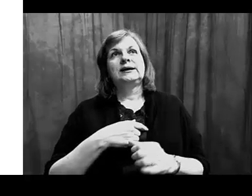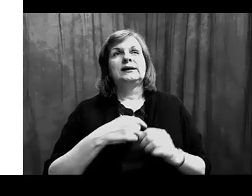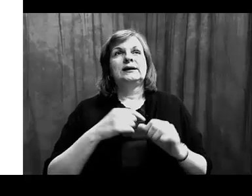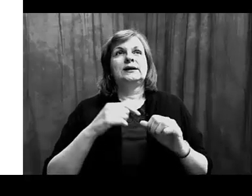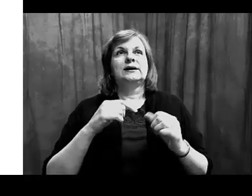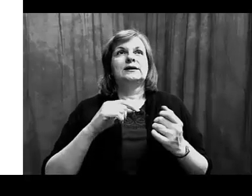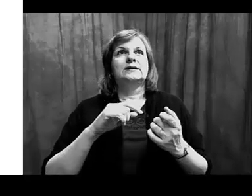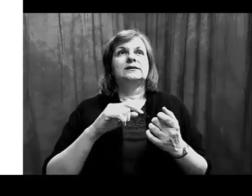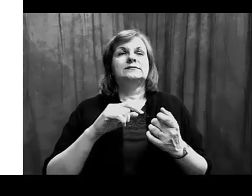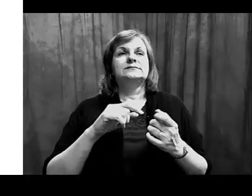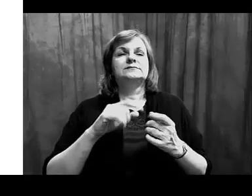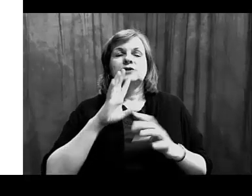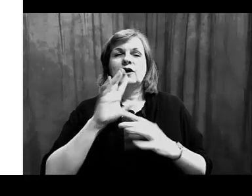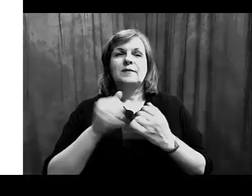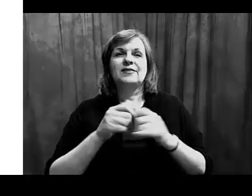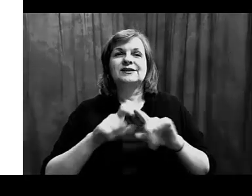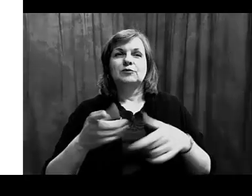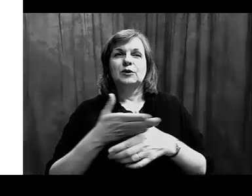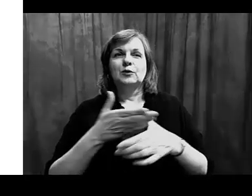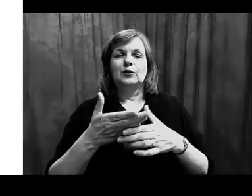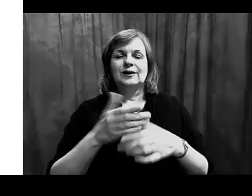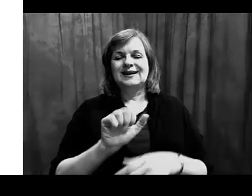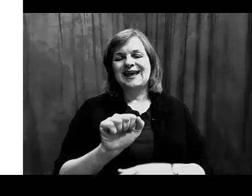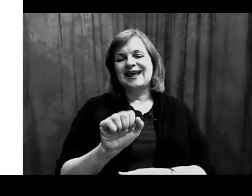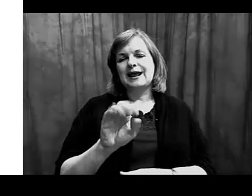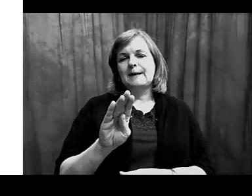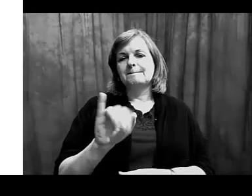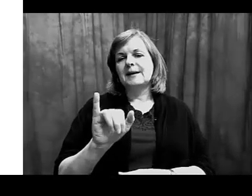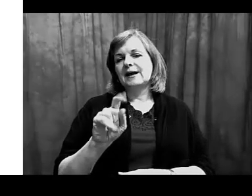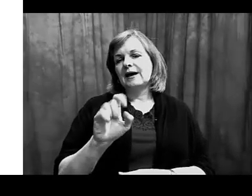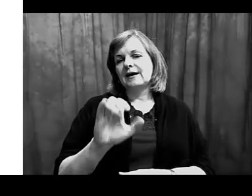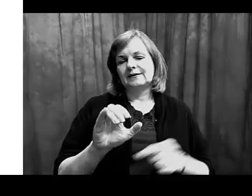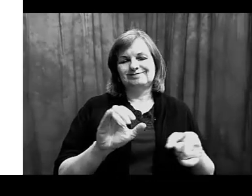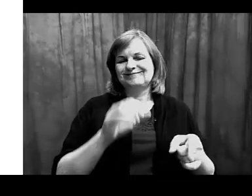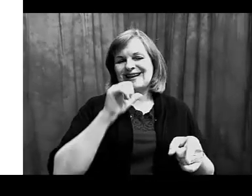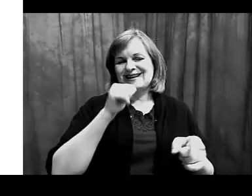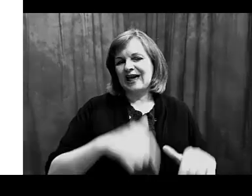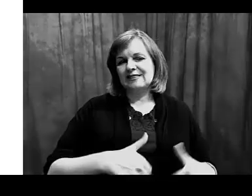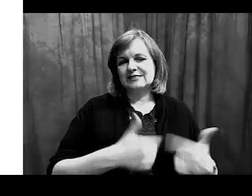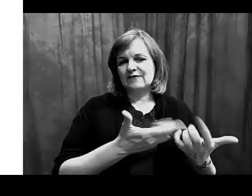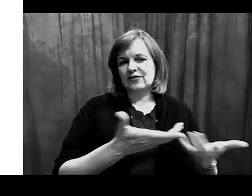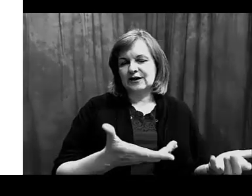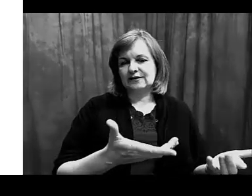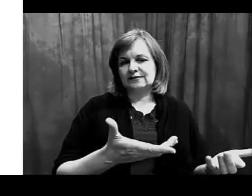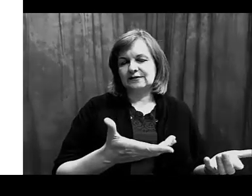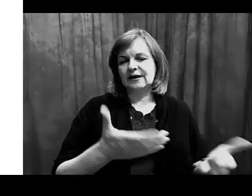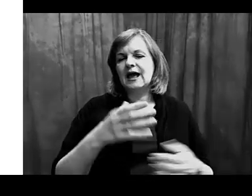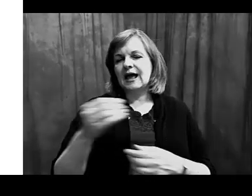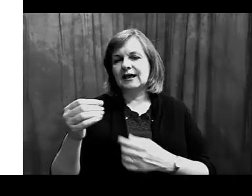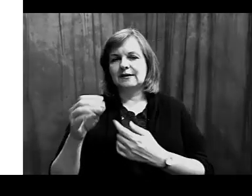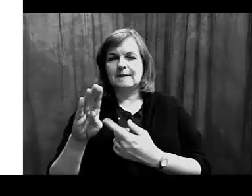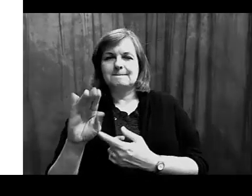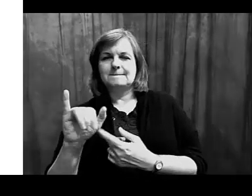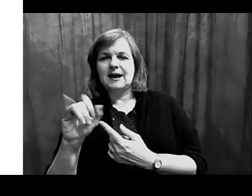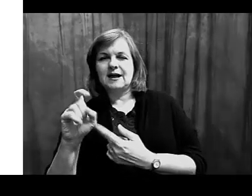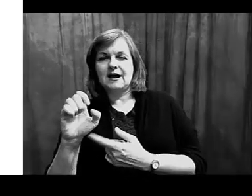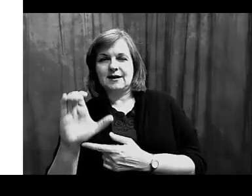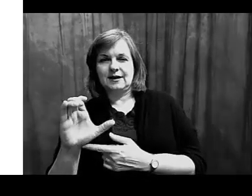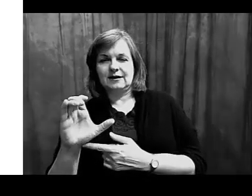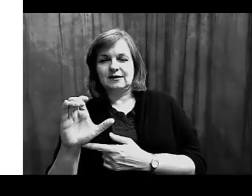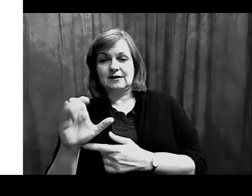consider to be abiotic or non-living to biotic or